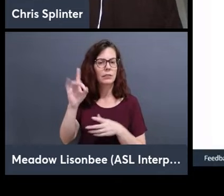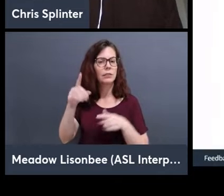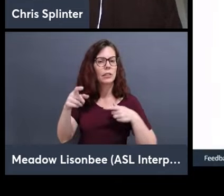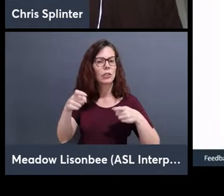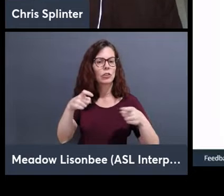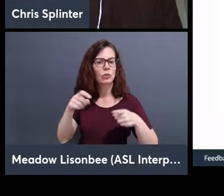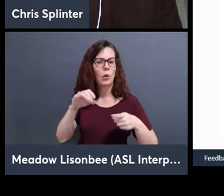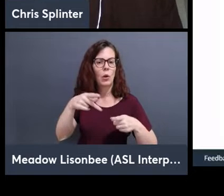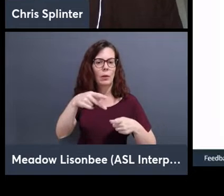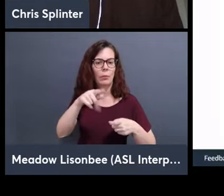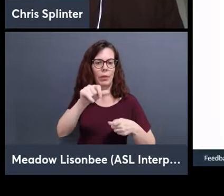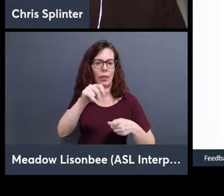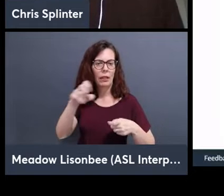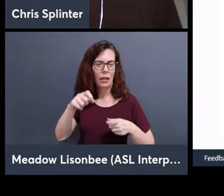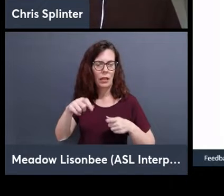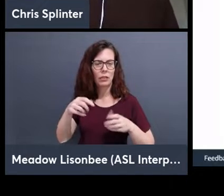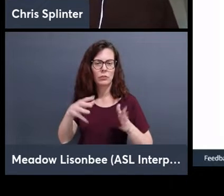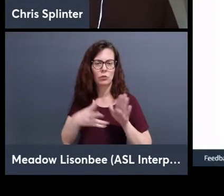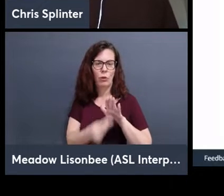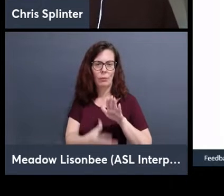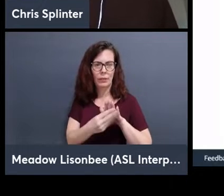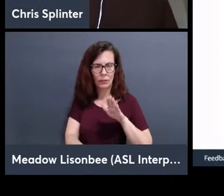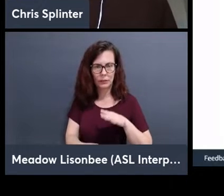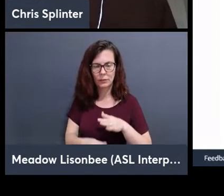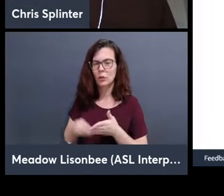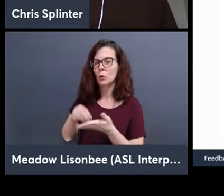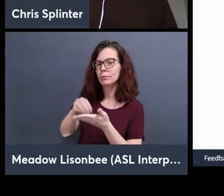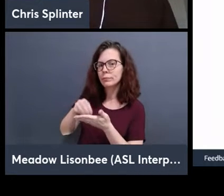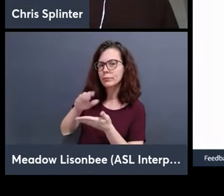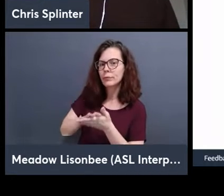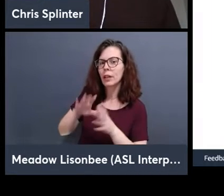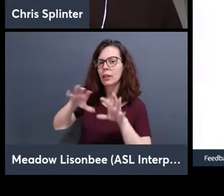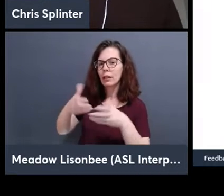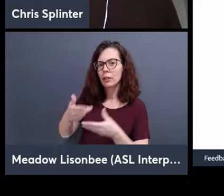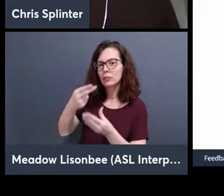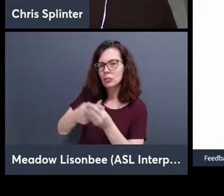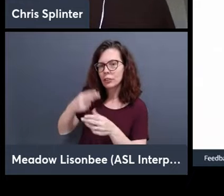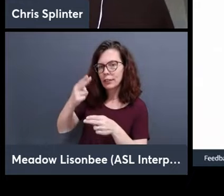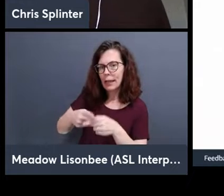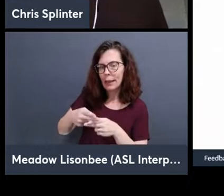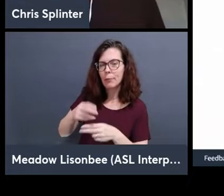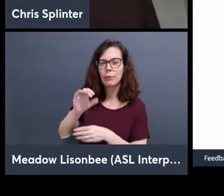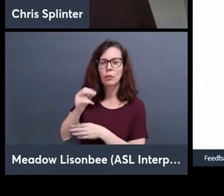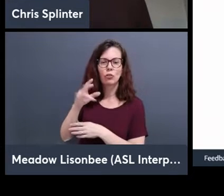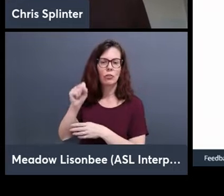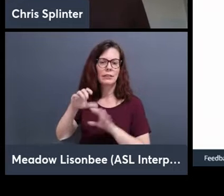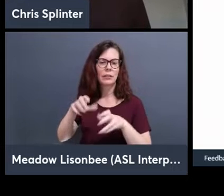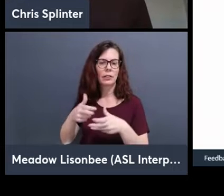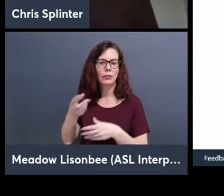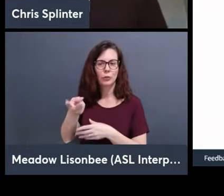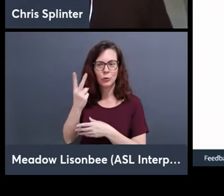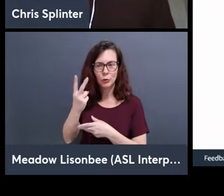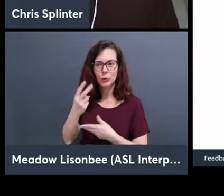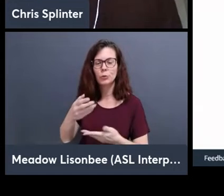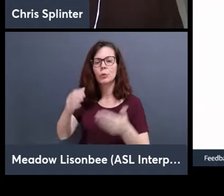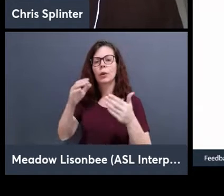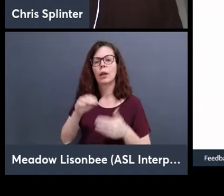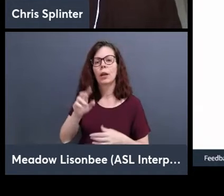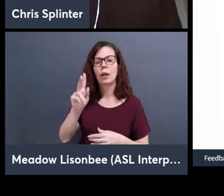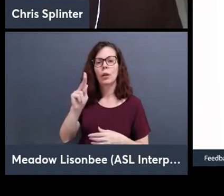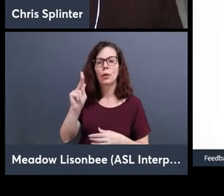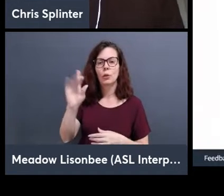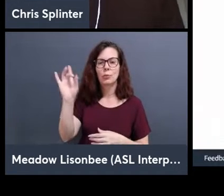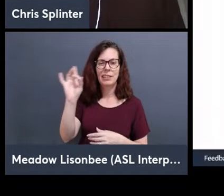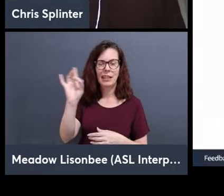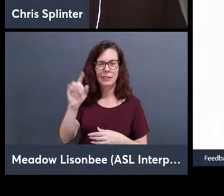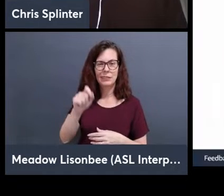cluster name, Chris Cluster 2, Kubernetes version 1.21. And I'll also